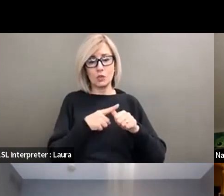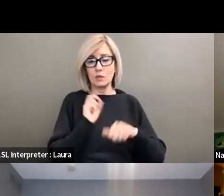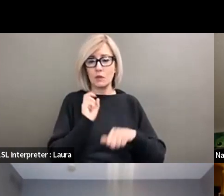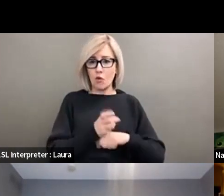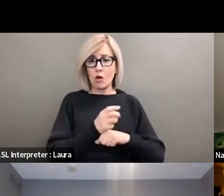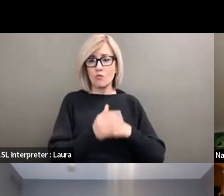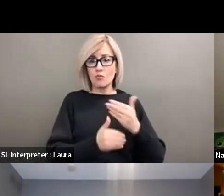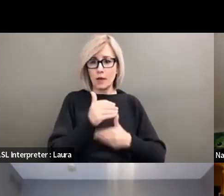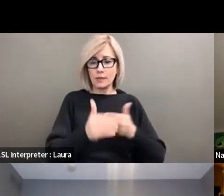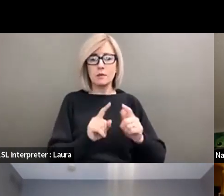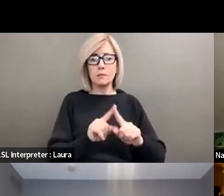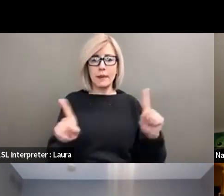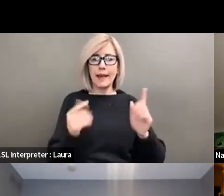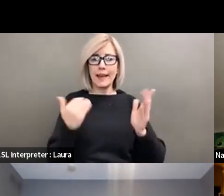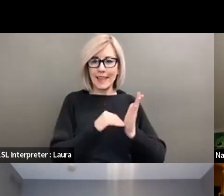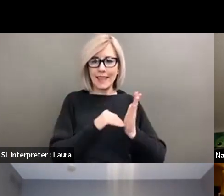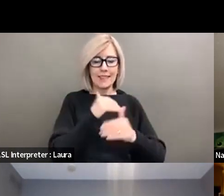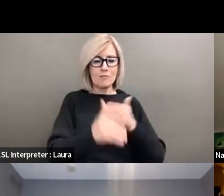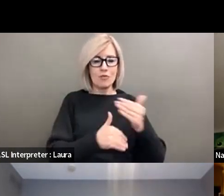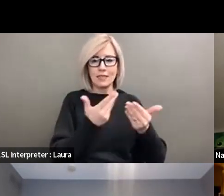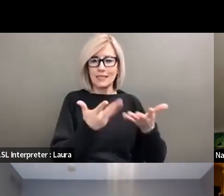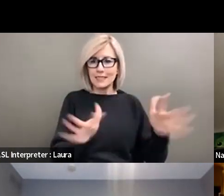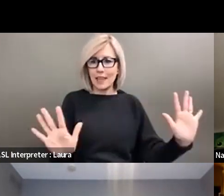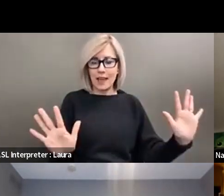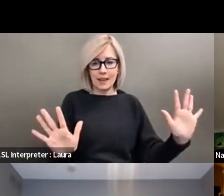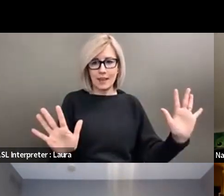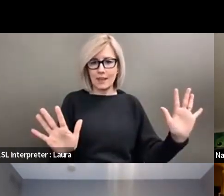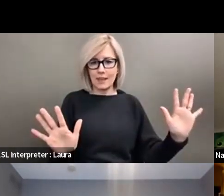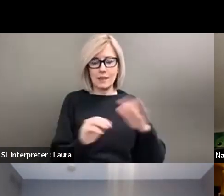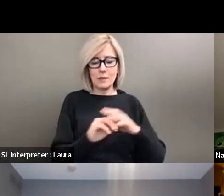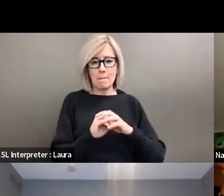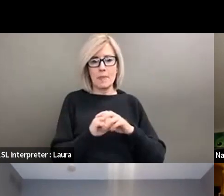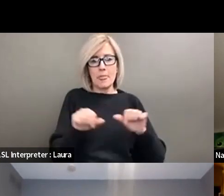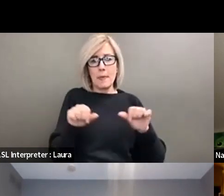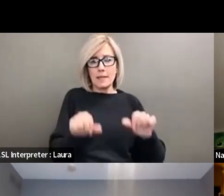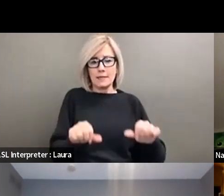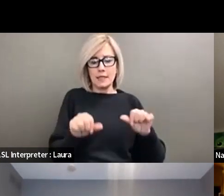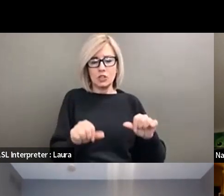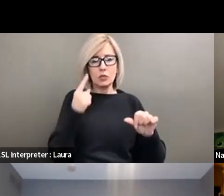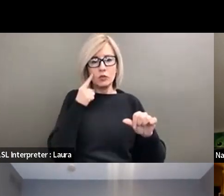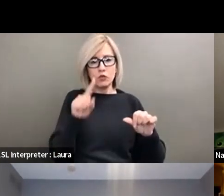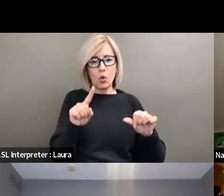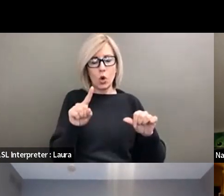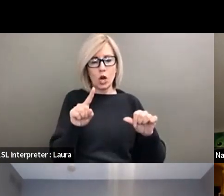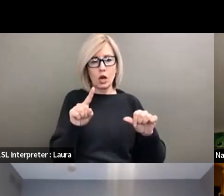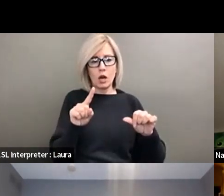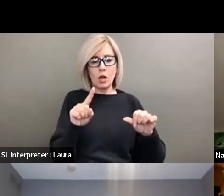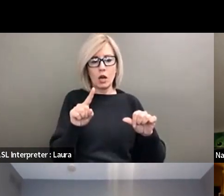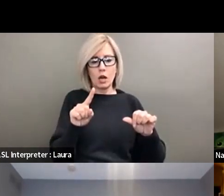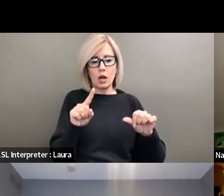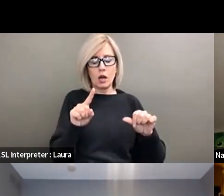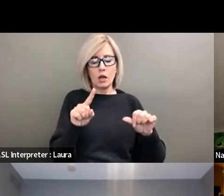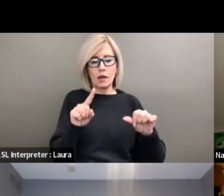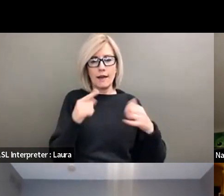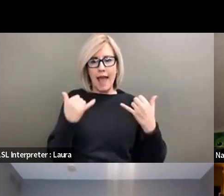but again, the process is done. And the potential for folks to, you